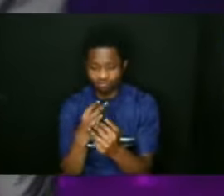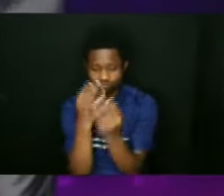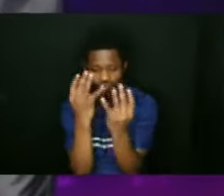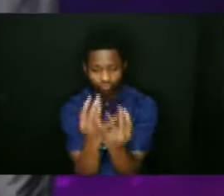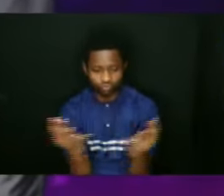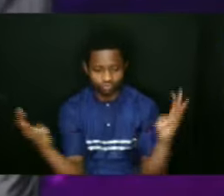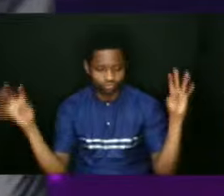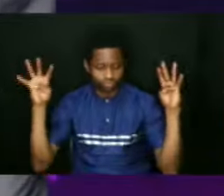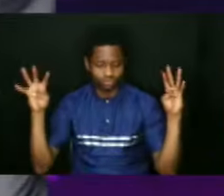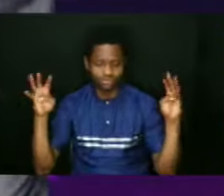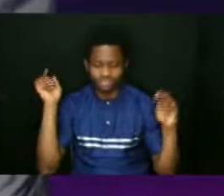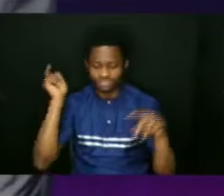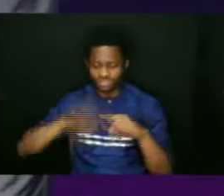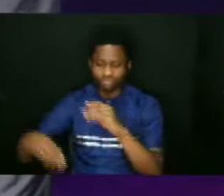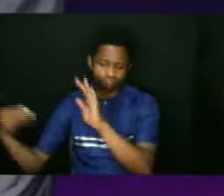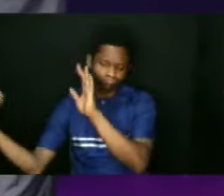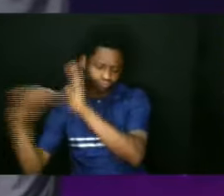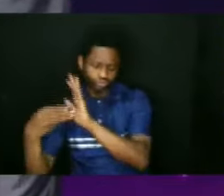as